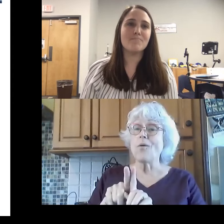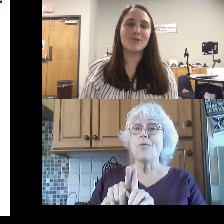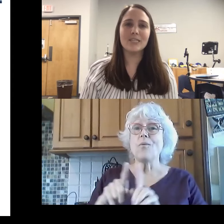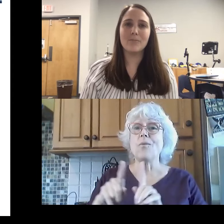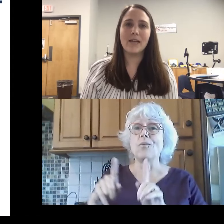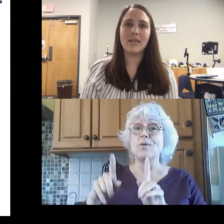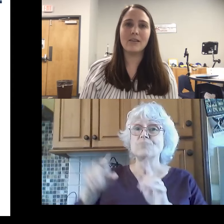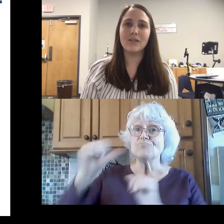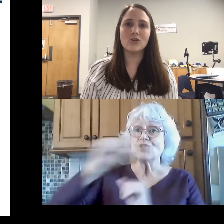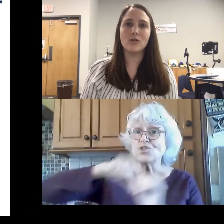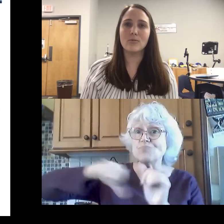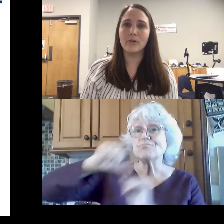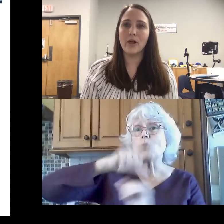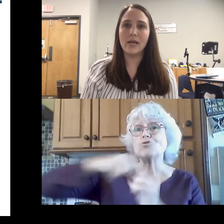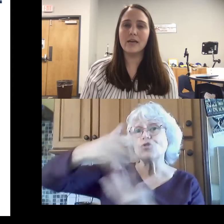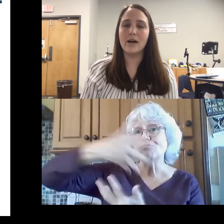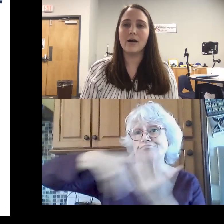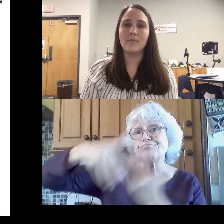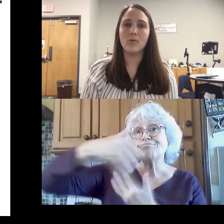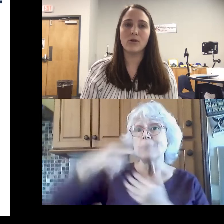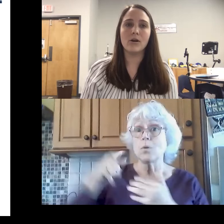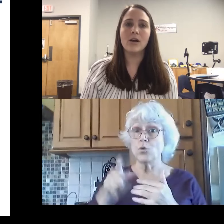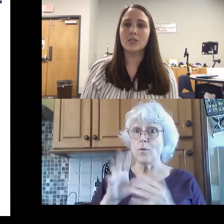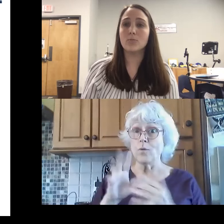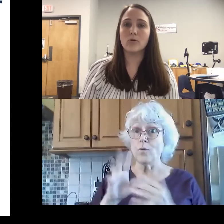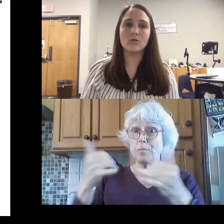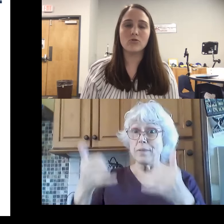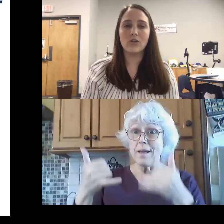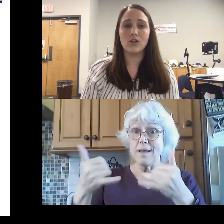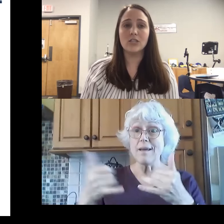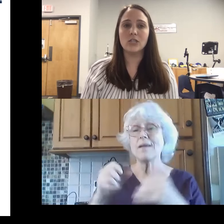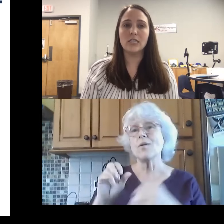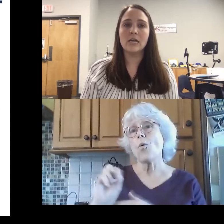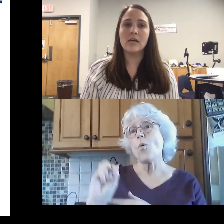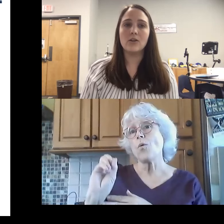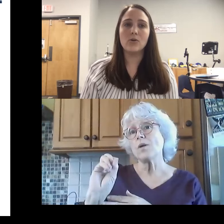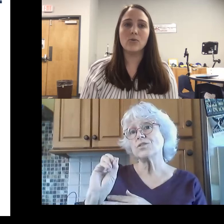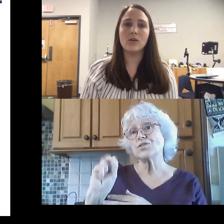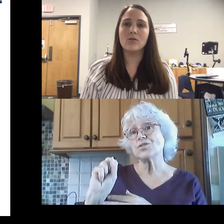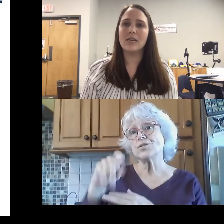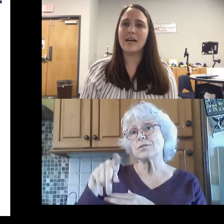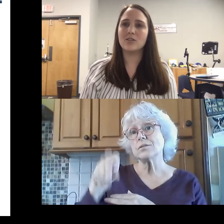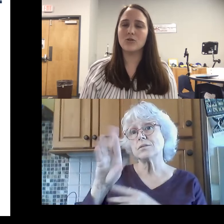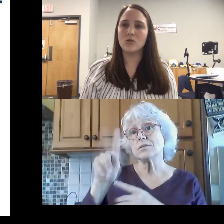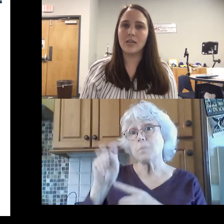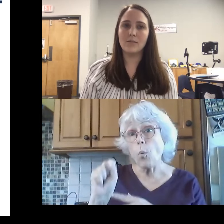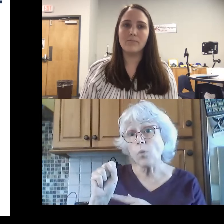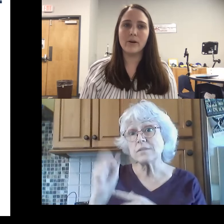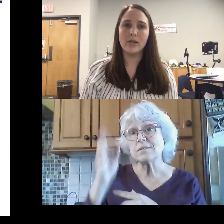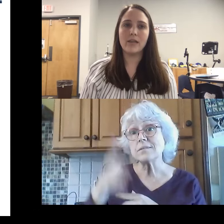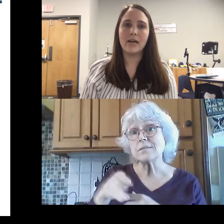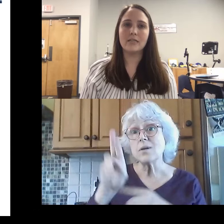participate in leisure or play or sports or recreation, you get that social